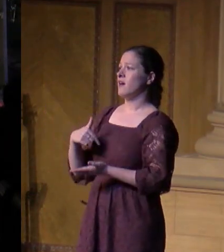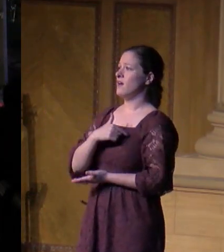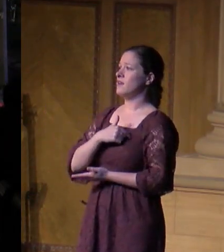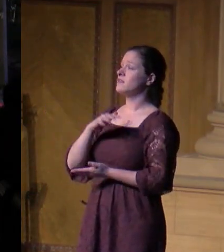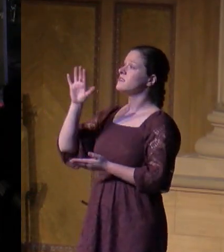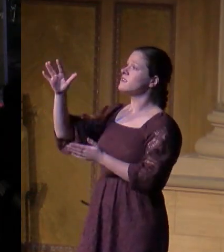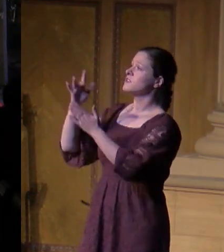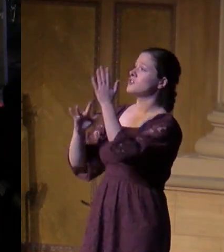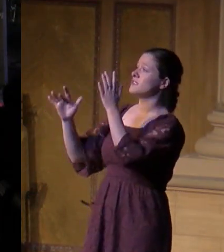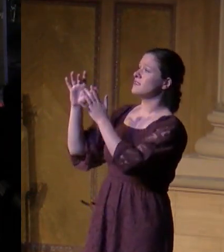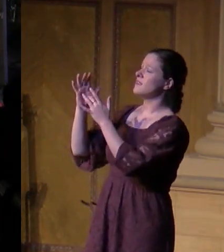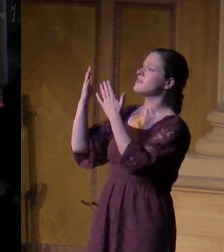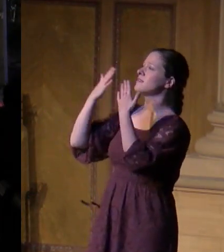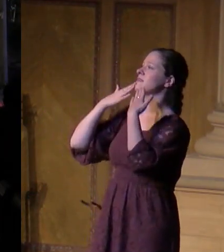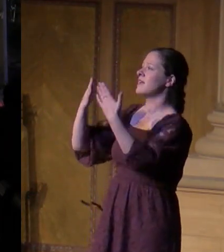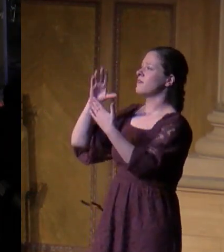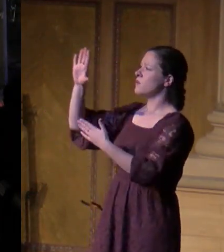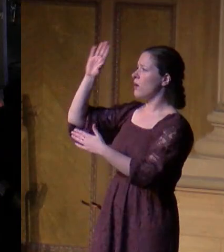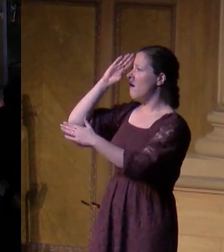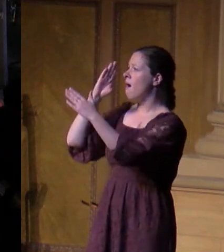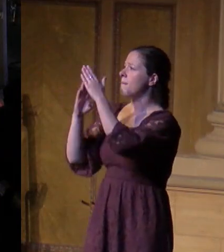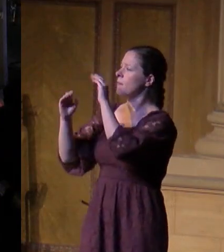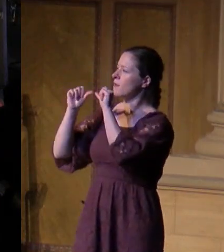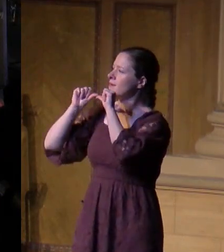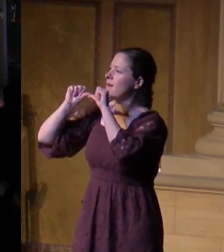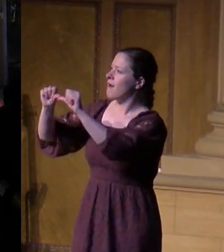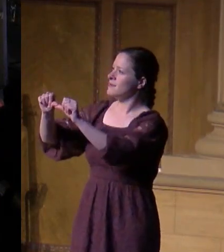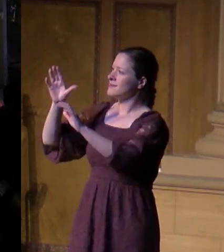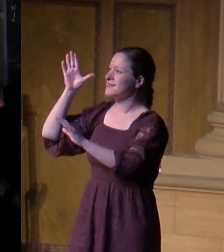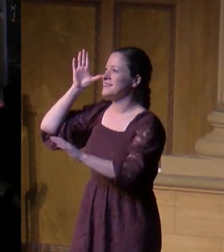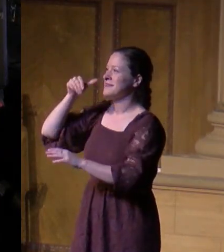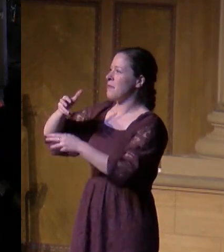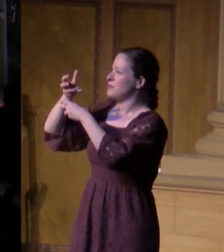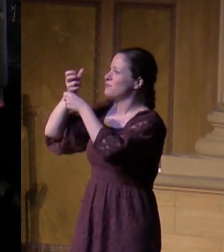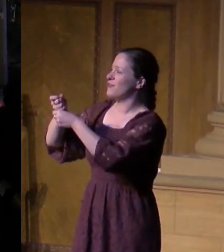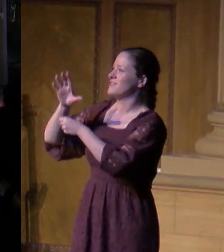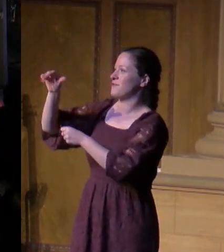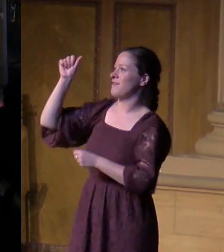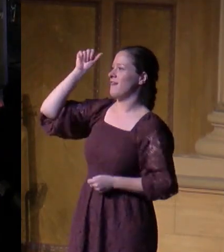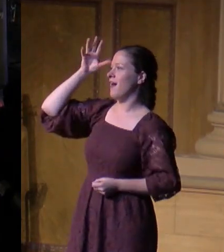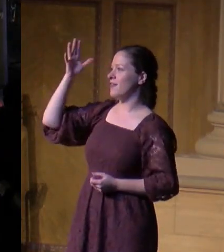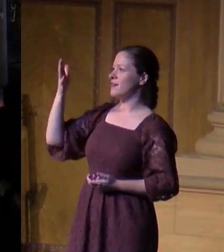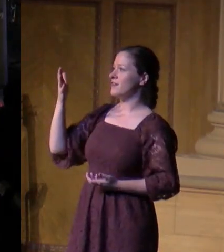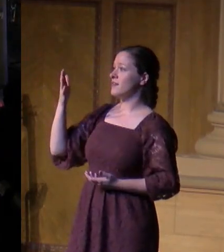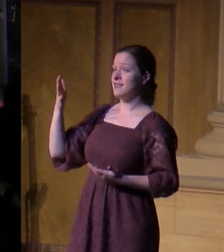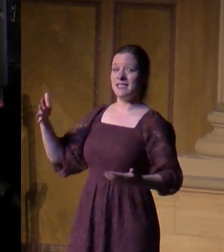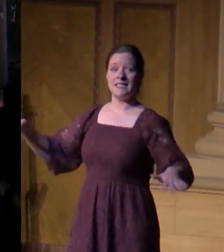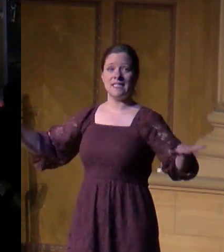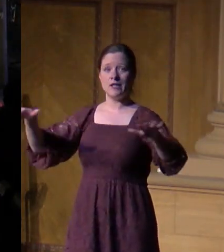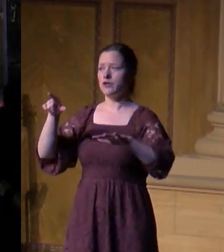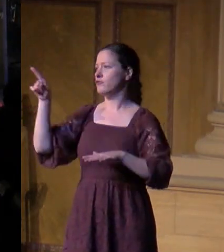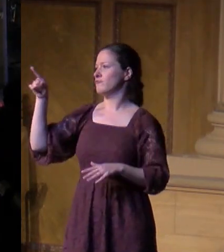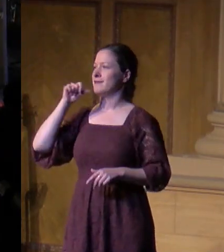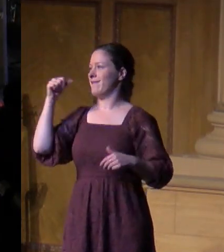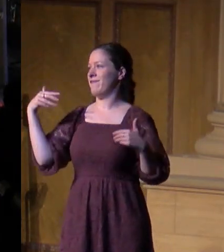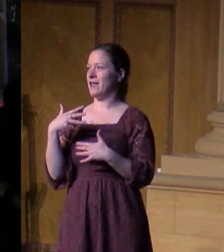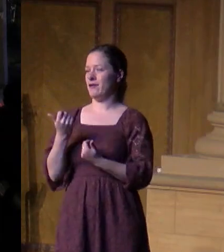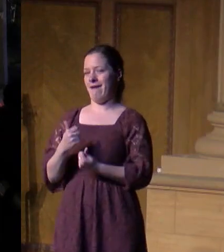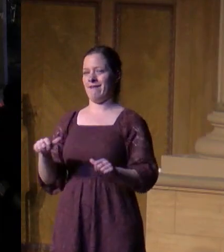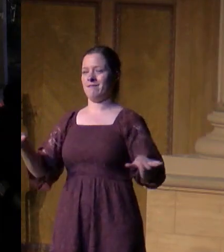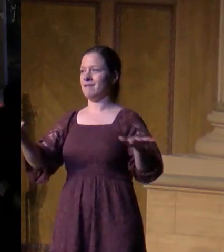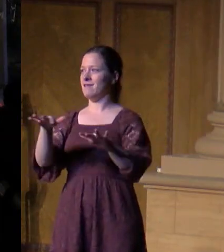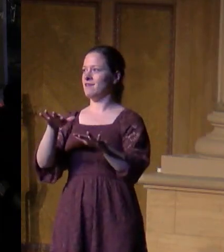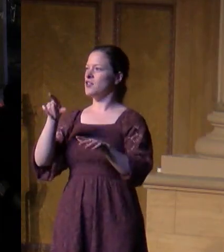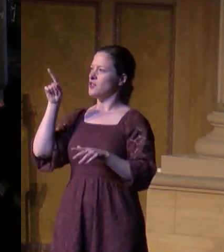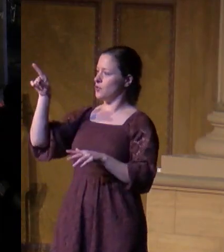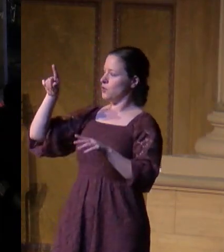Jesus thank you for your humble and constant trust in your father thank you that you feared no one on earth but instead you